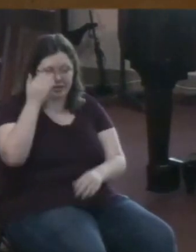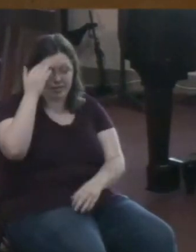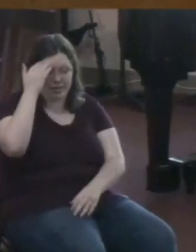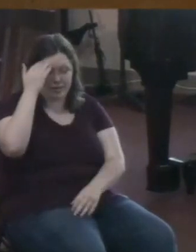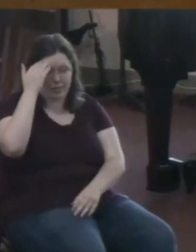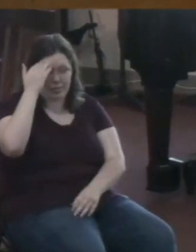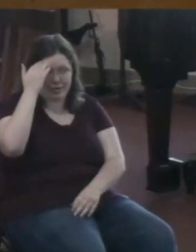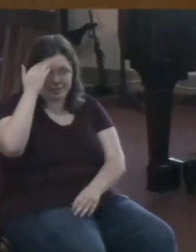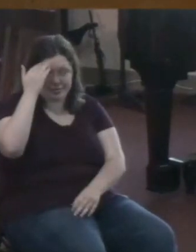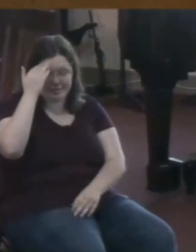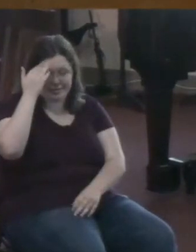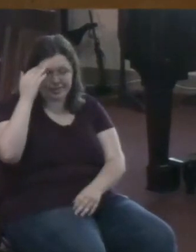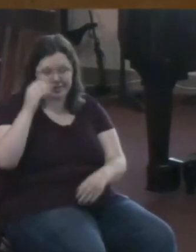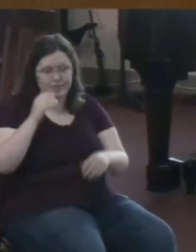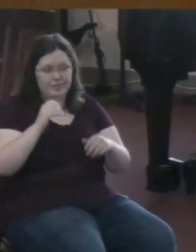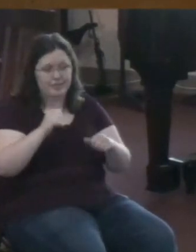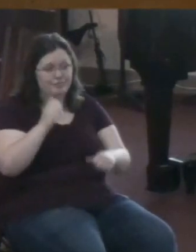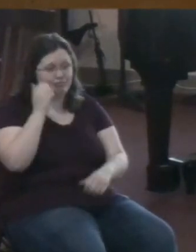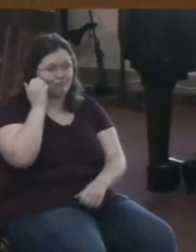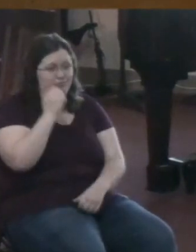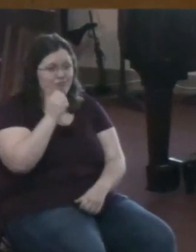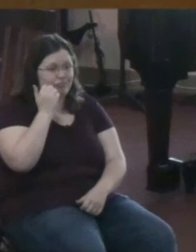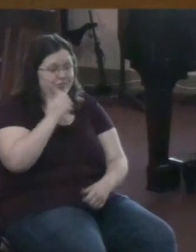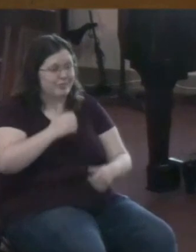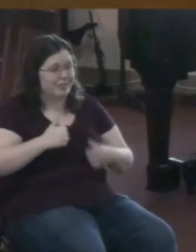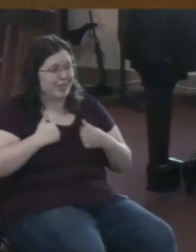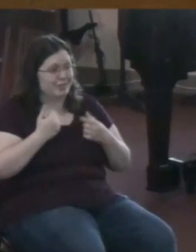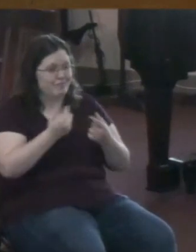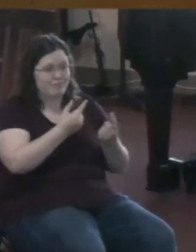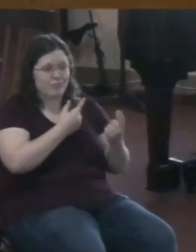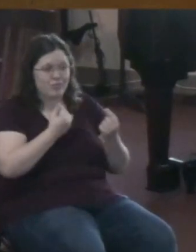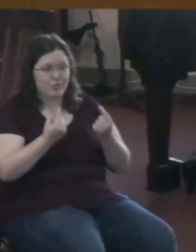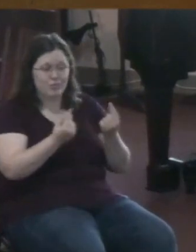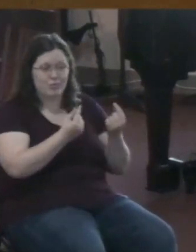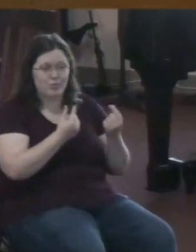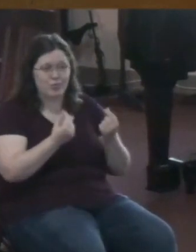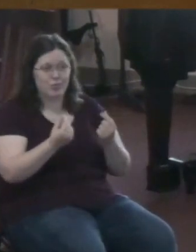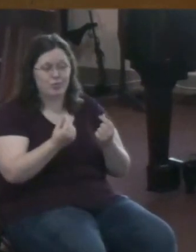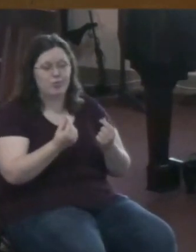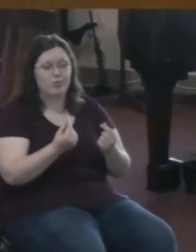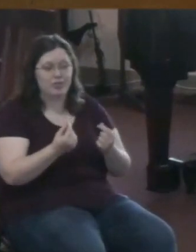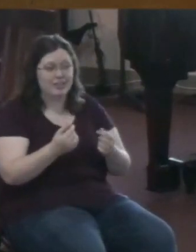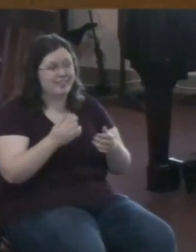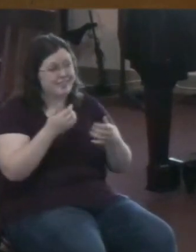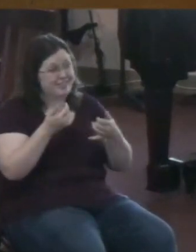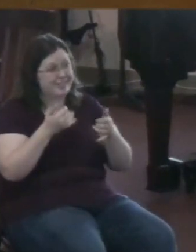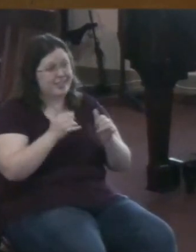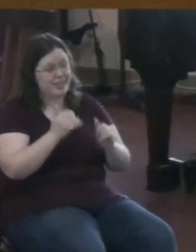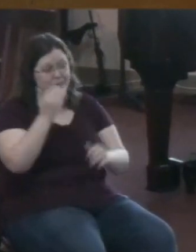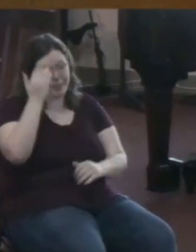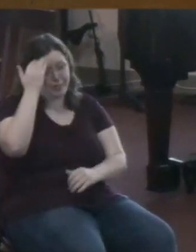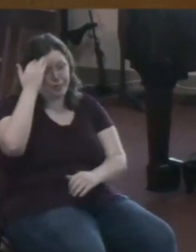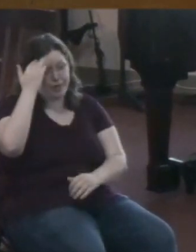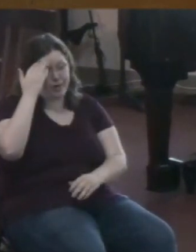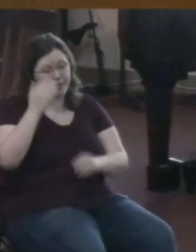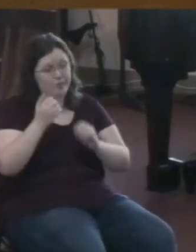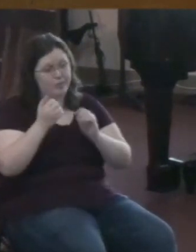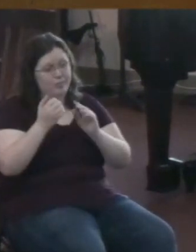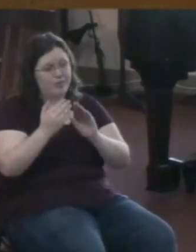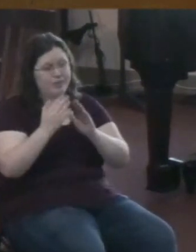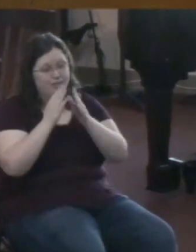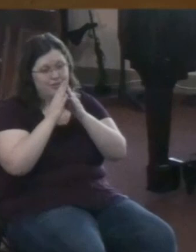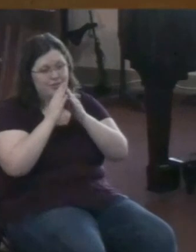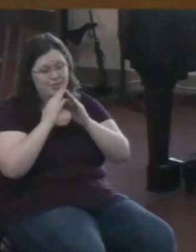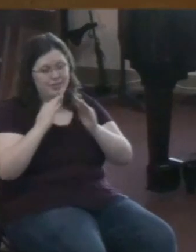life and do everything that you need to do, and at all times, still be aware of the presence of the